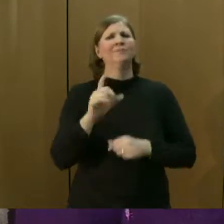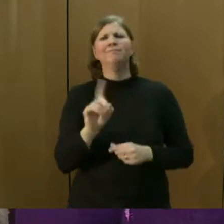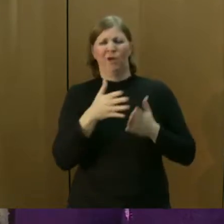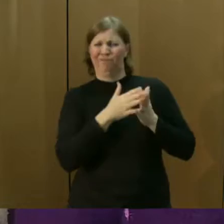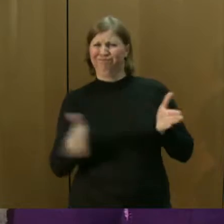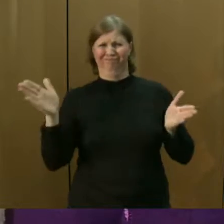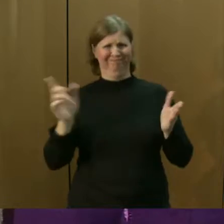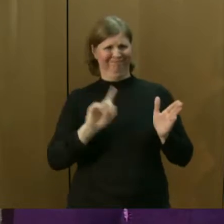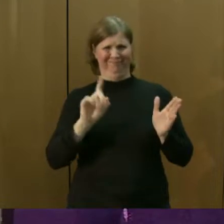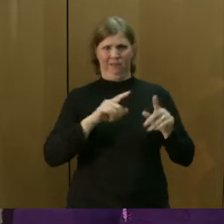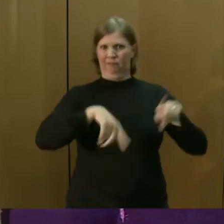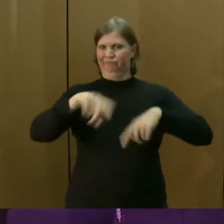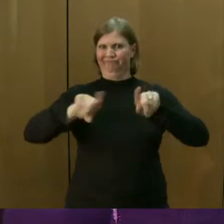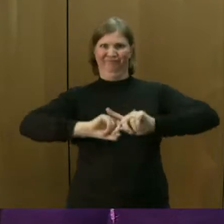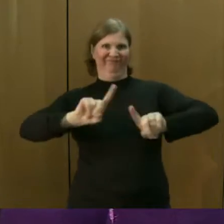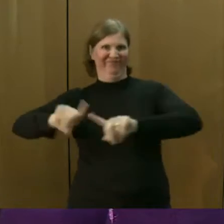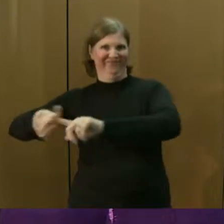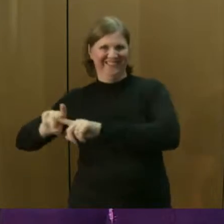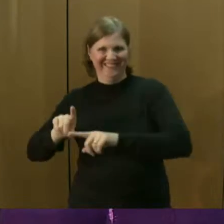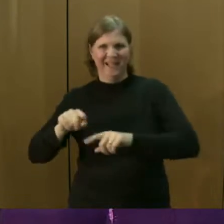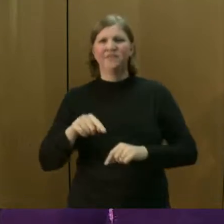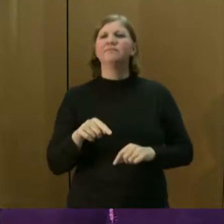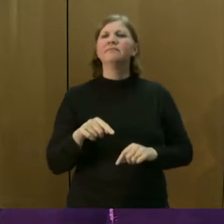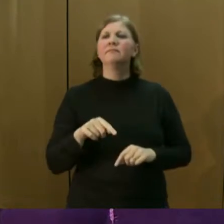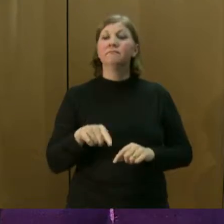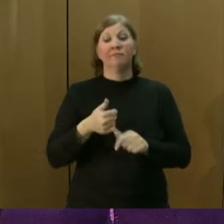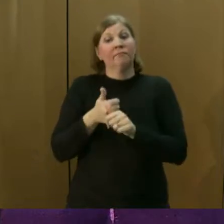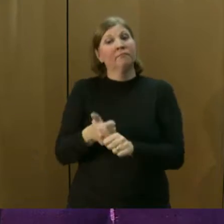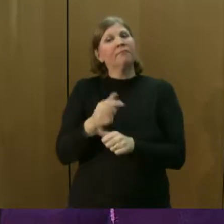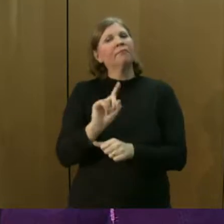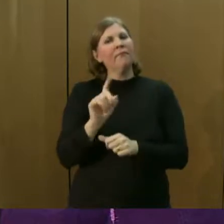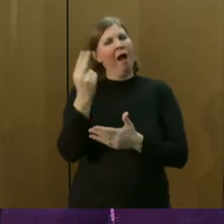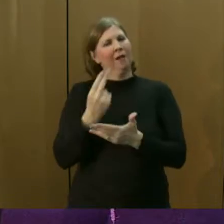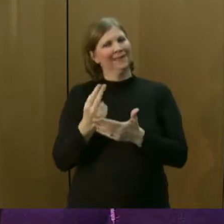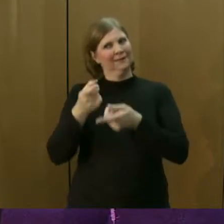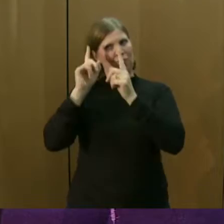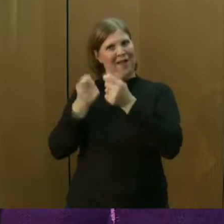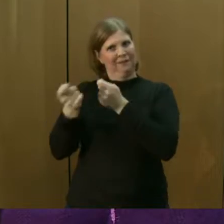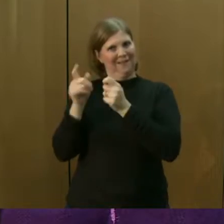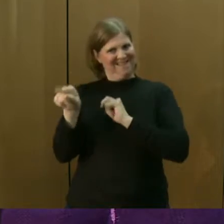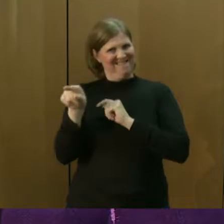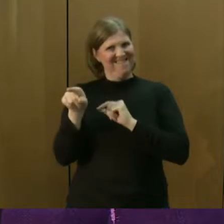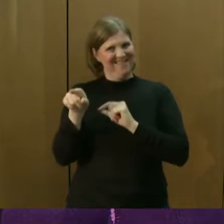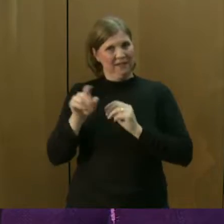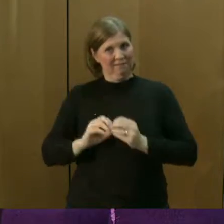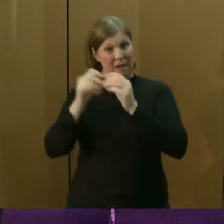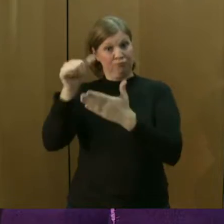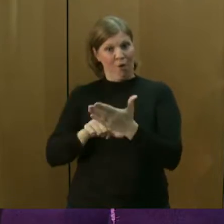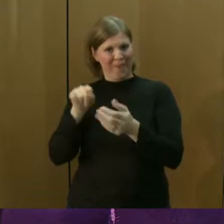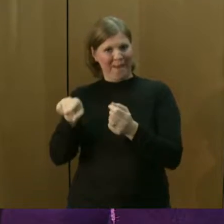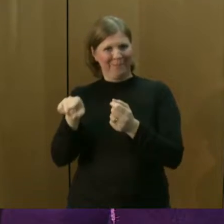activities, from assisting our artistic director with programming through to